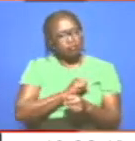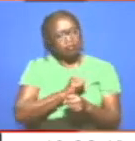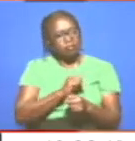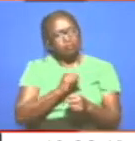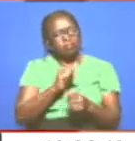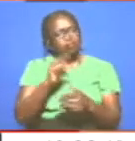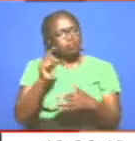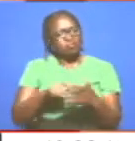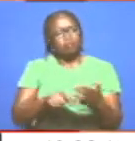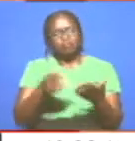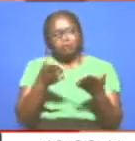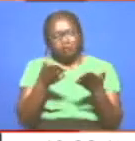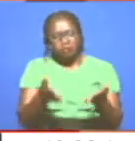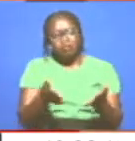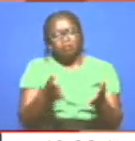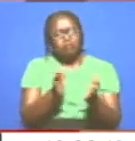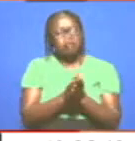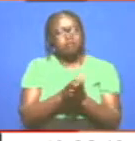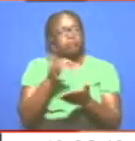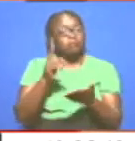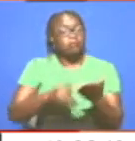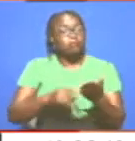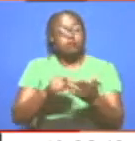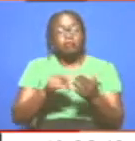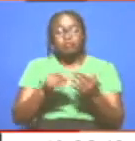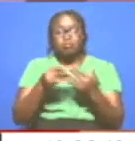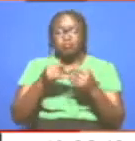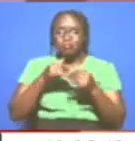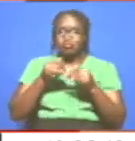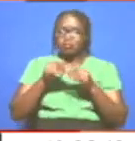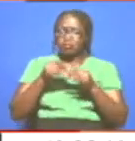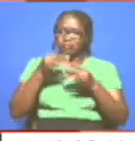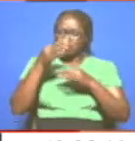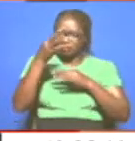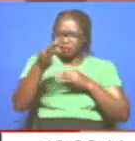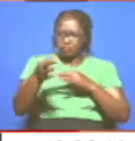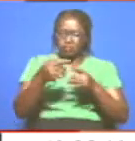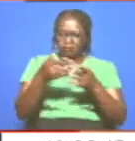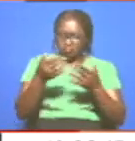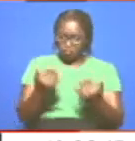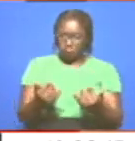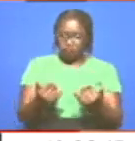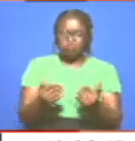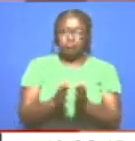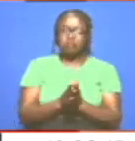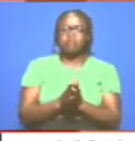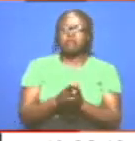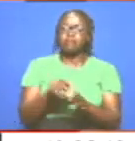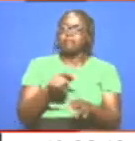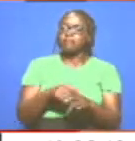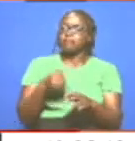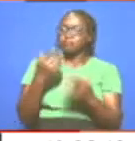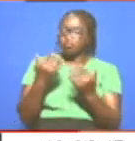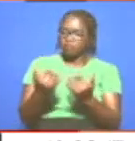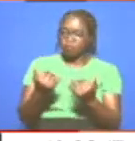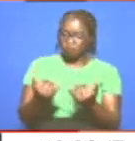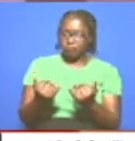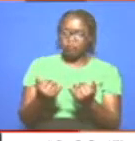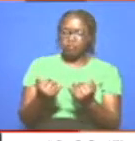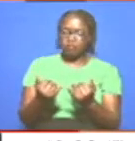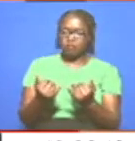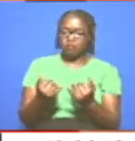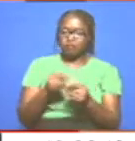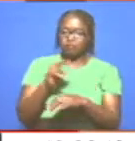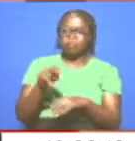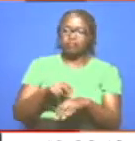immediate and also looking at what's long term? Yeah, immediately, when we say looking at immediate, that is our national